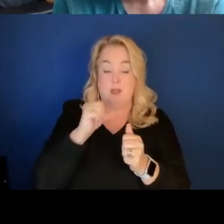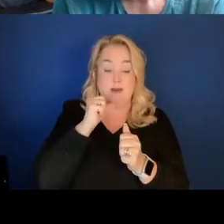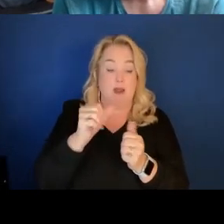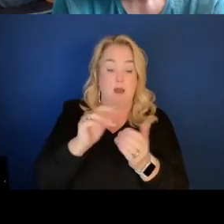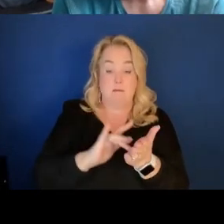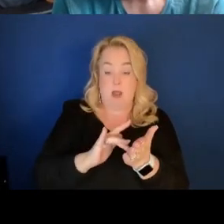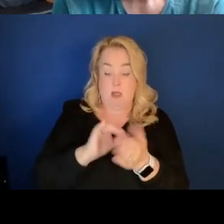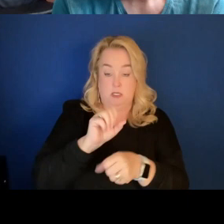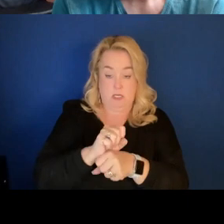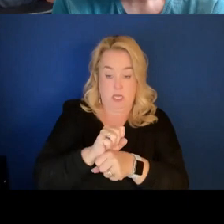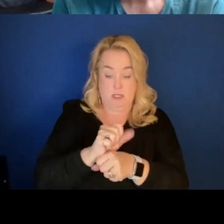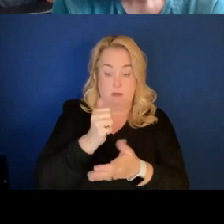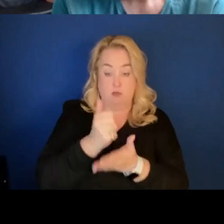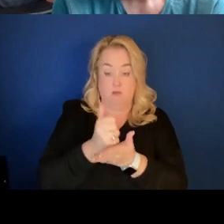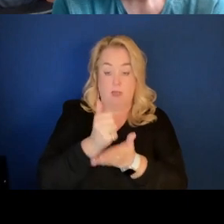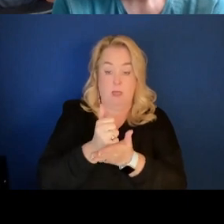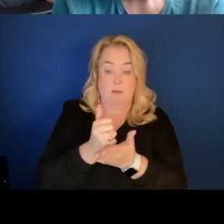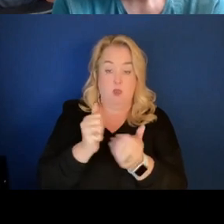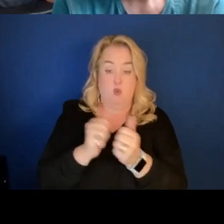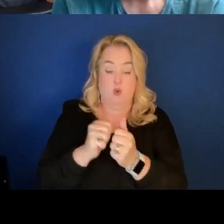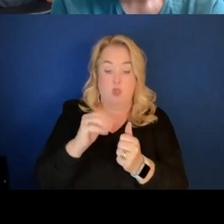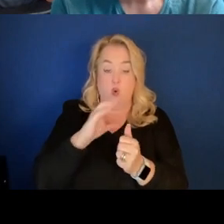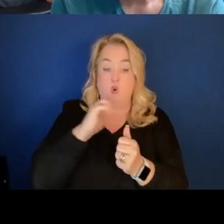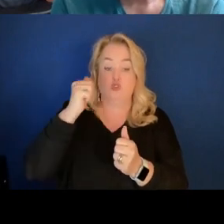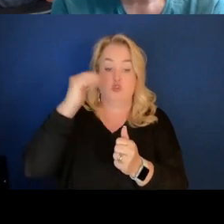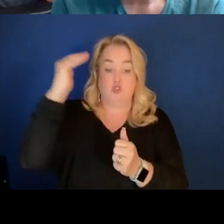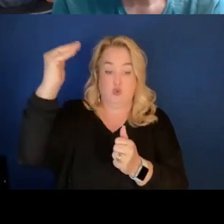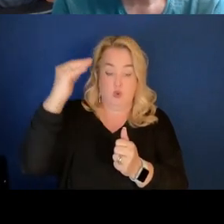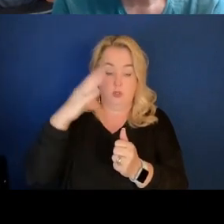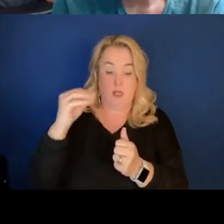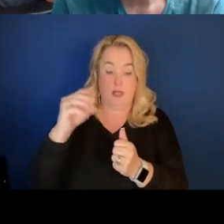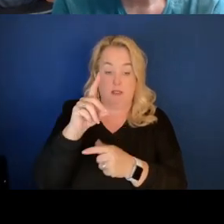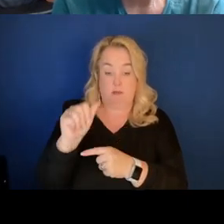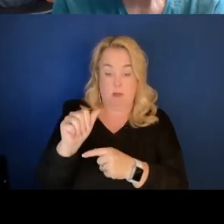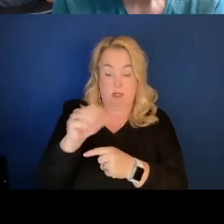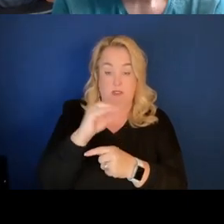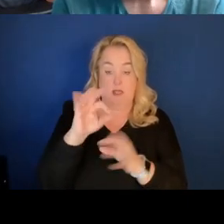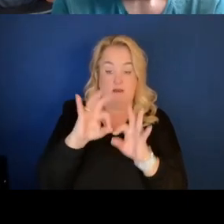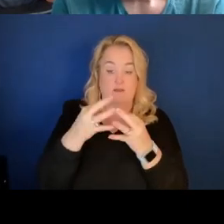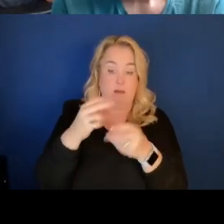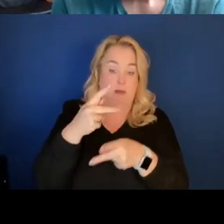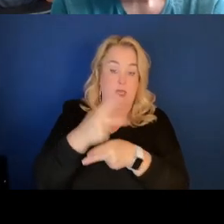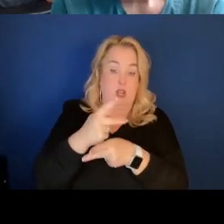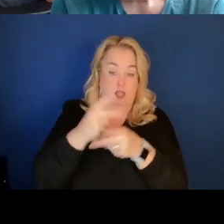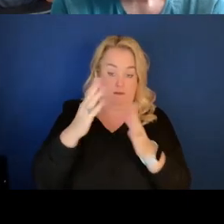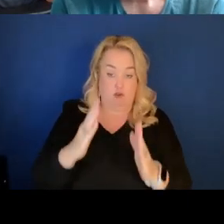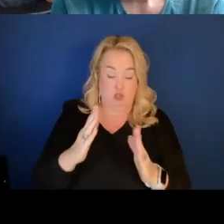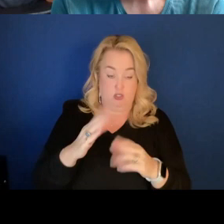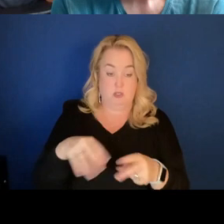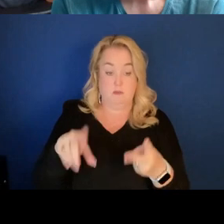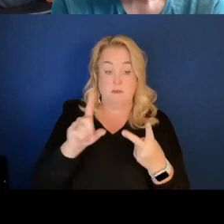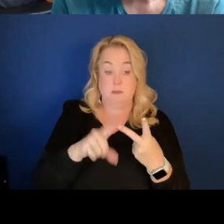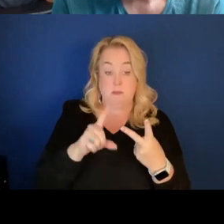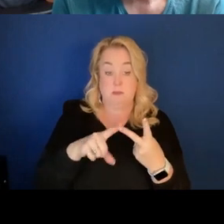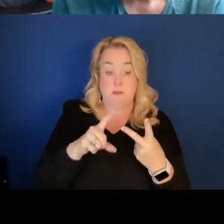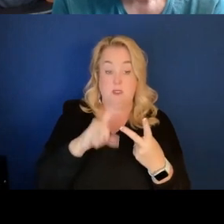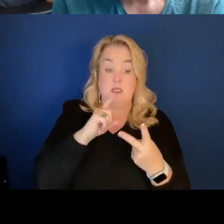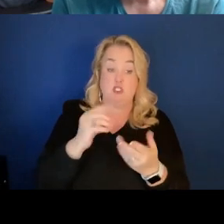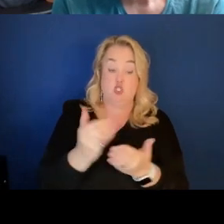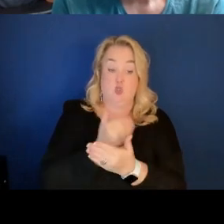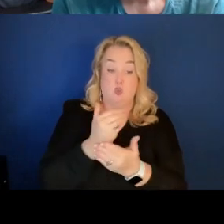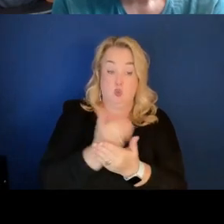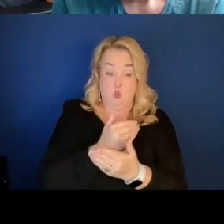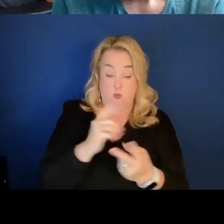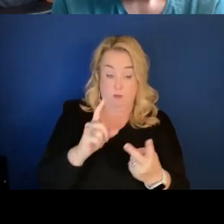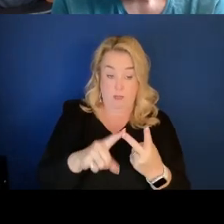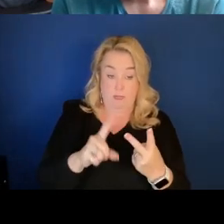providing assistance to older adults, adults with disabilities, and supporting family caregivers. Option two is new to Community Care